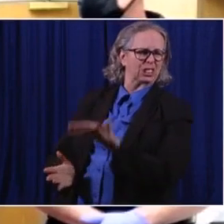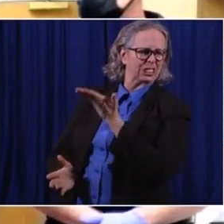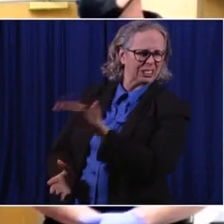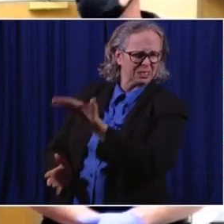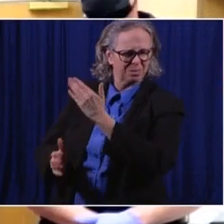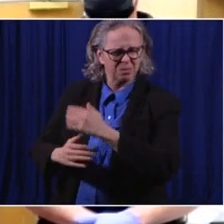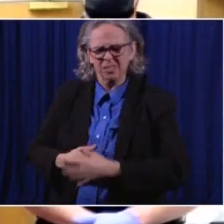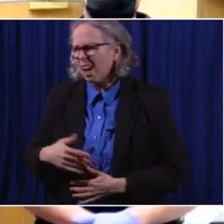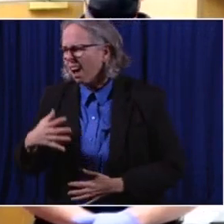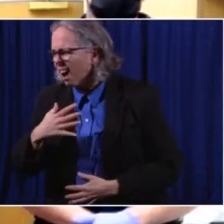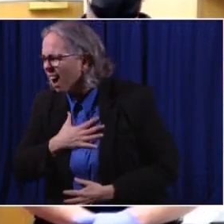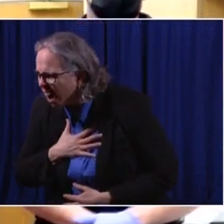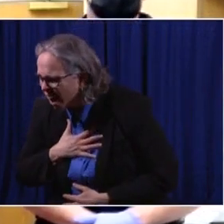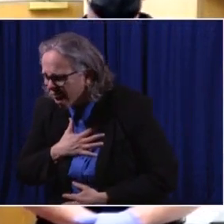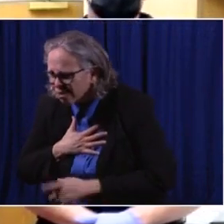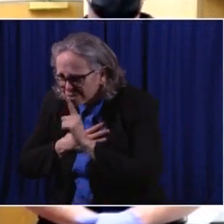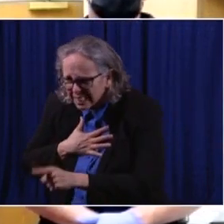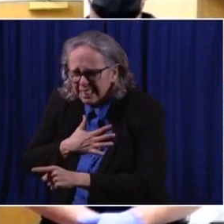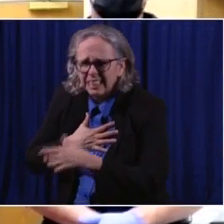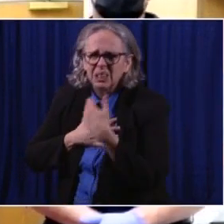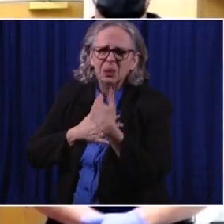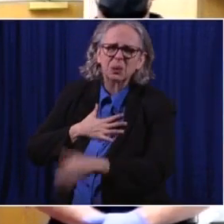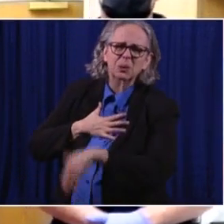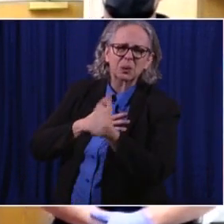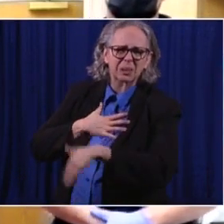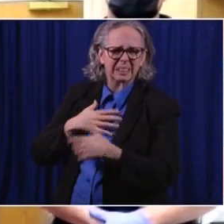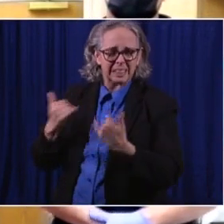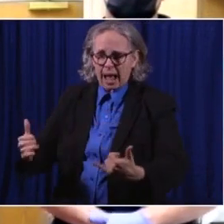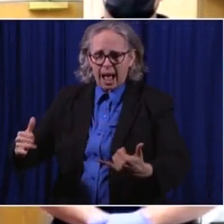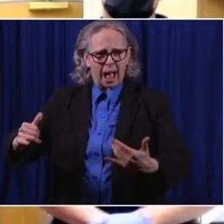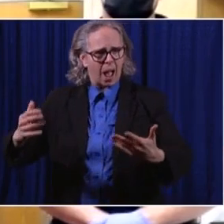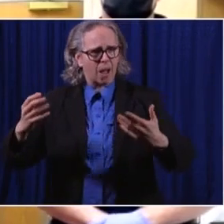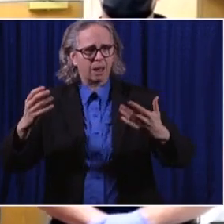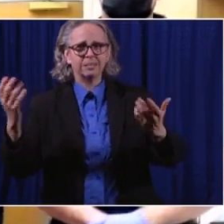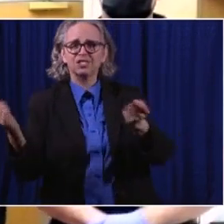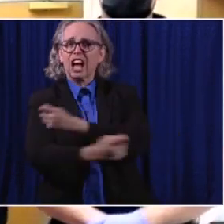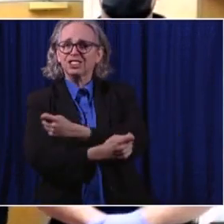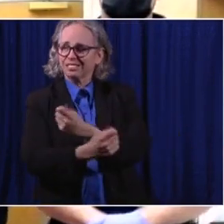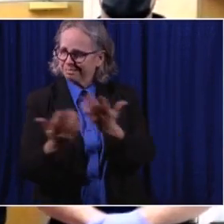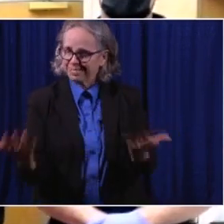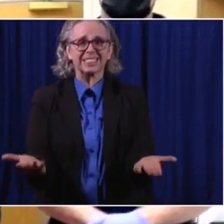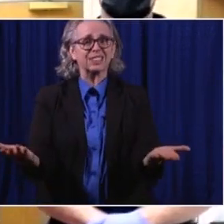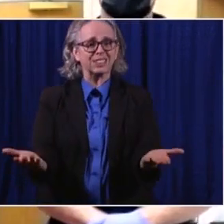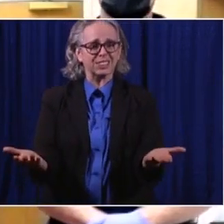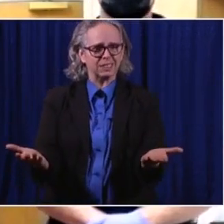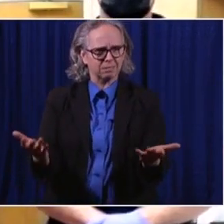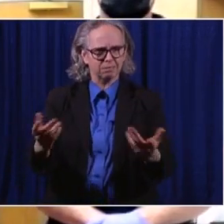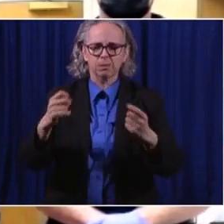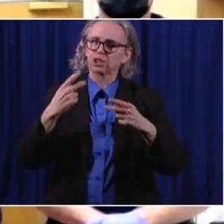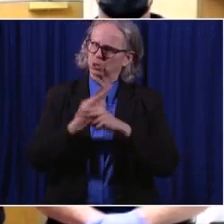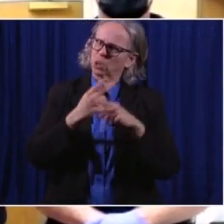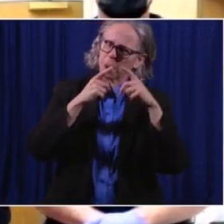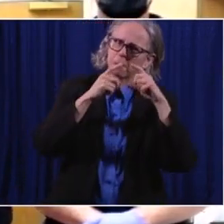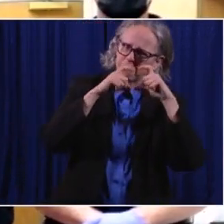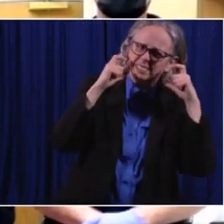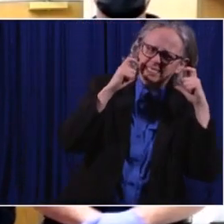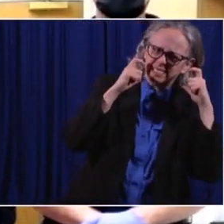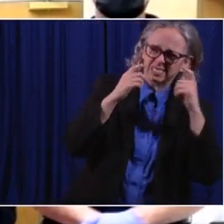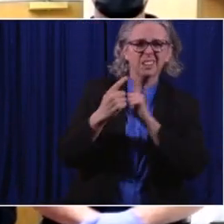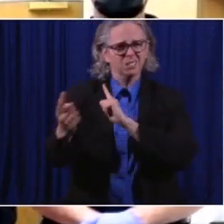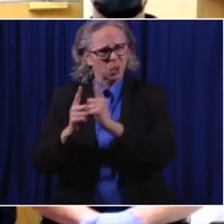a change. Wearing face masks and social distancing have really helped quell some